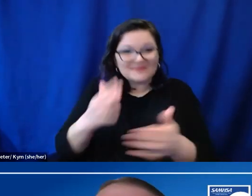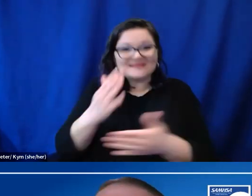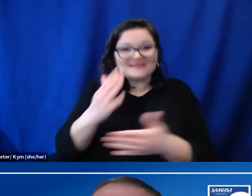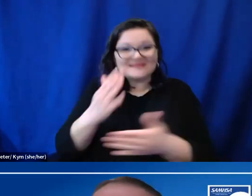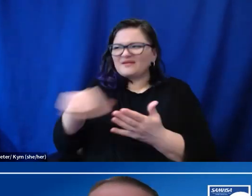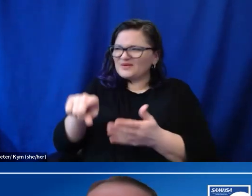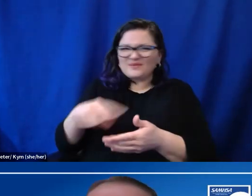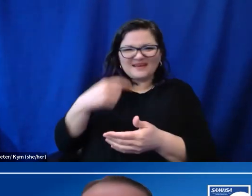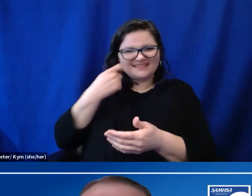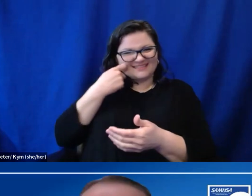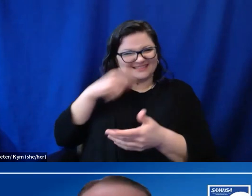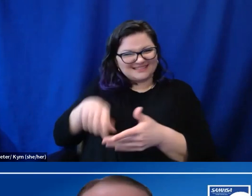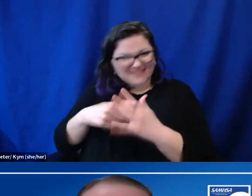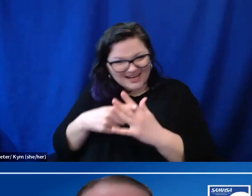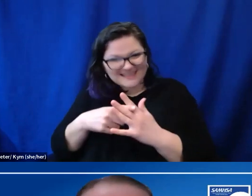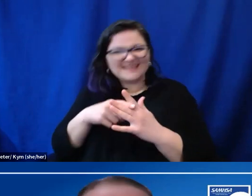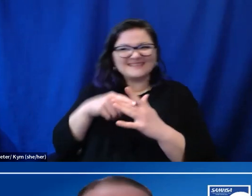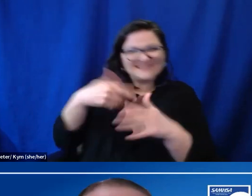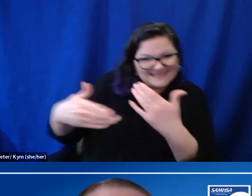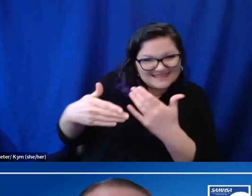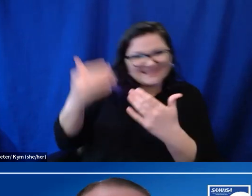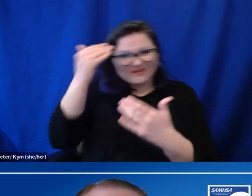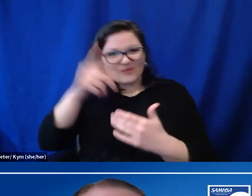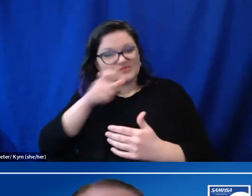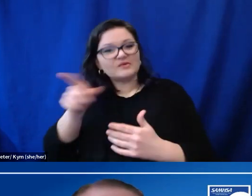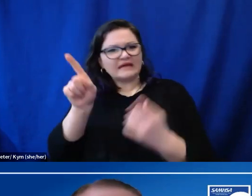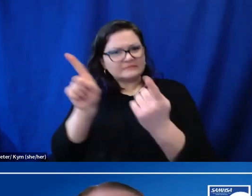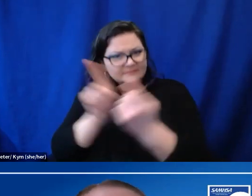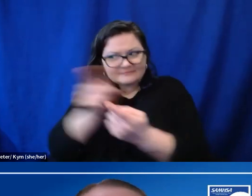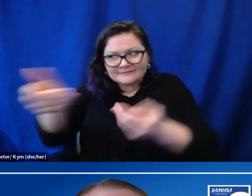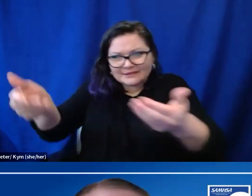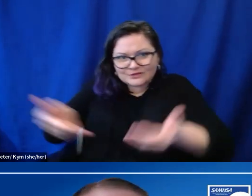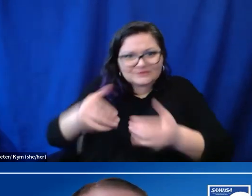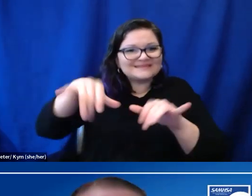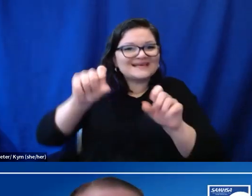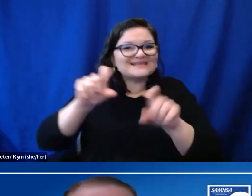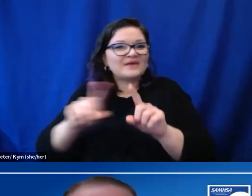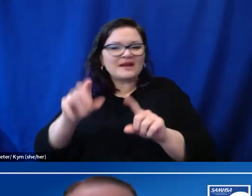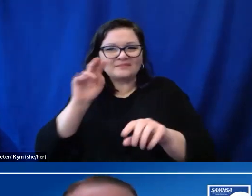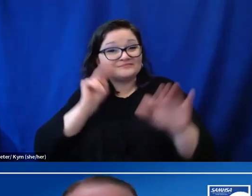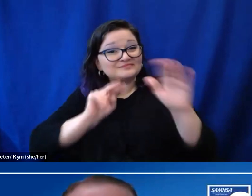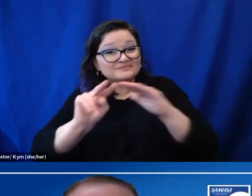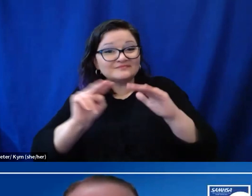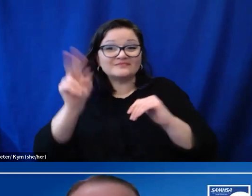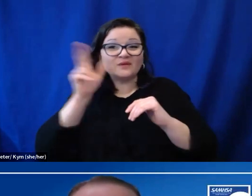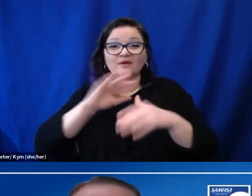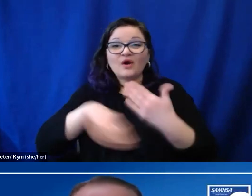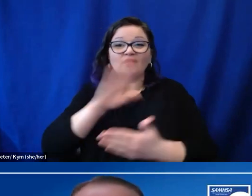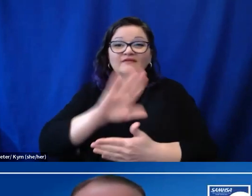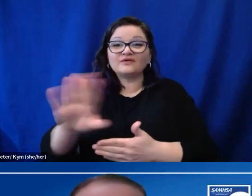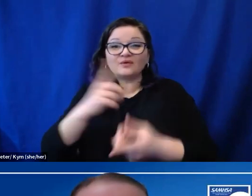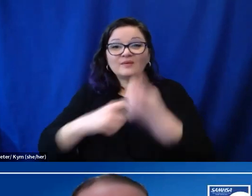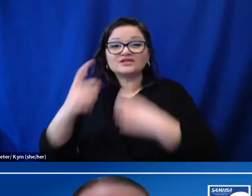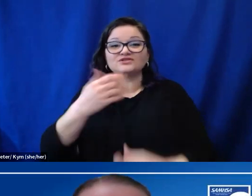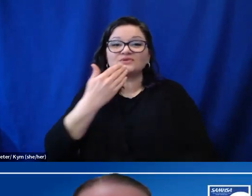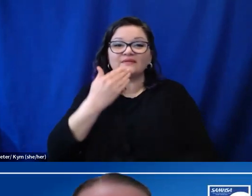to be introduced to, but I am looking forward to hearing all of the questions that folks have. So thank you, Linda.